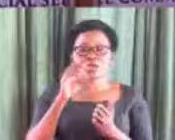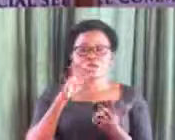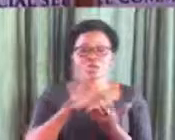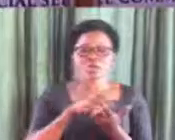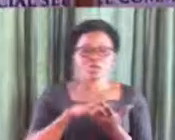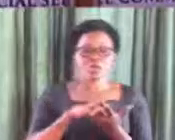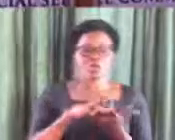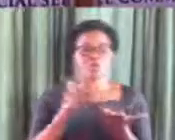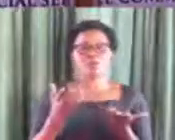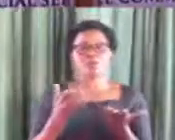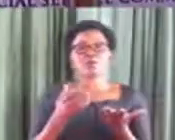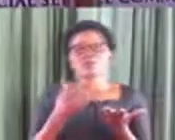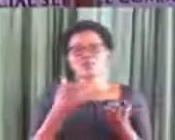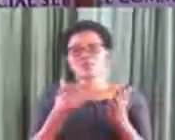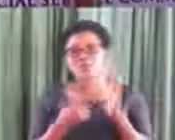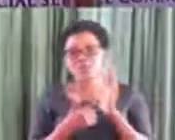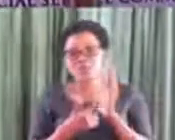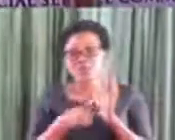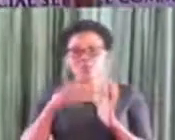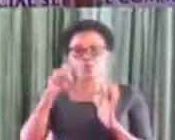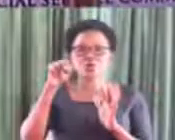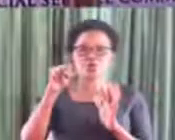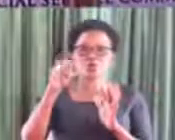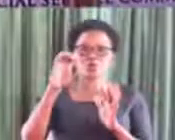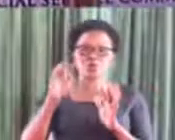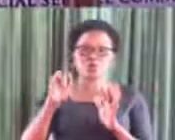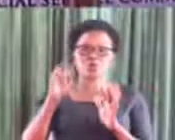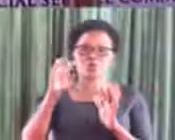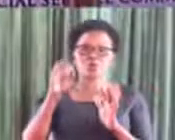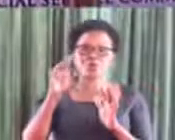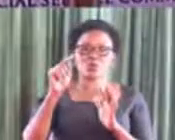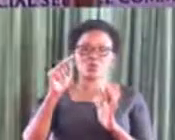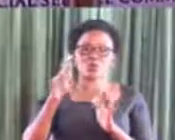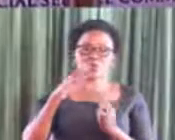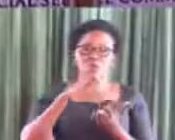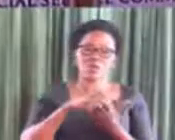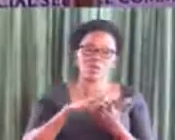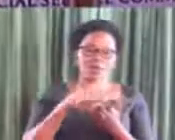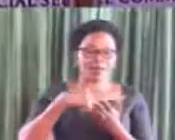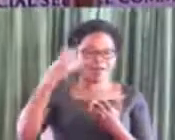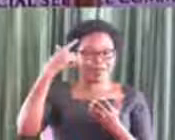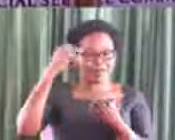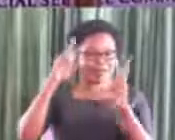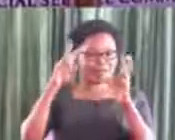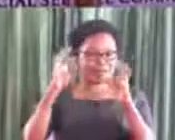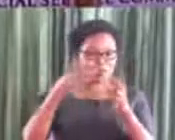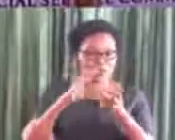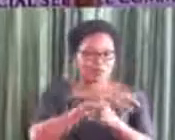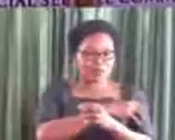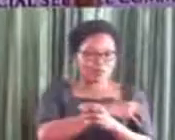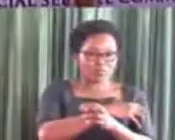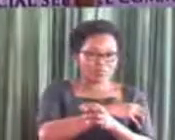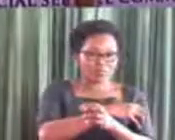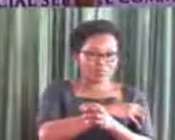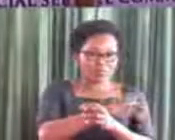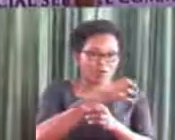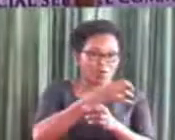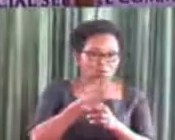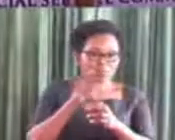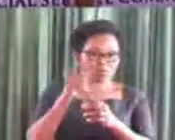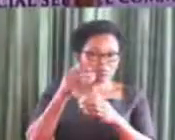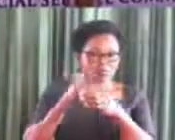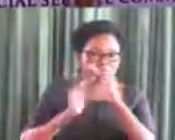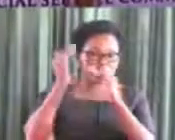the Newton case, I think the issue of jurisdiction of the court to deal with